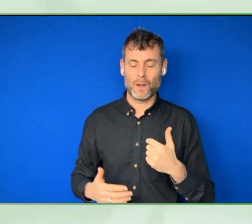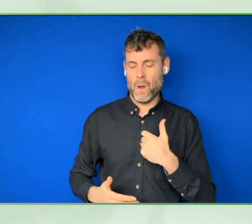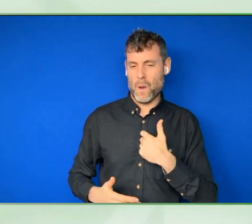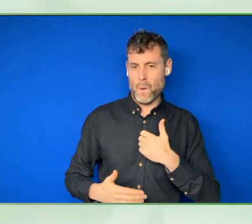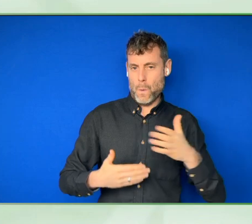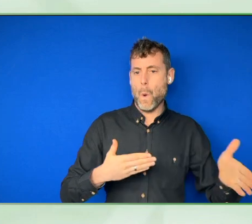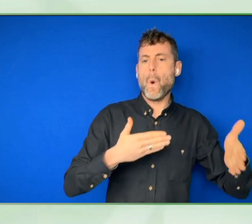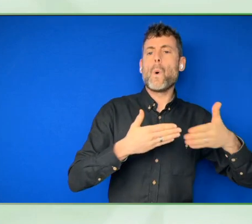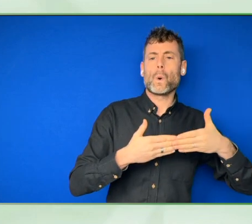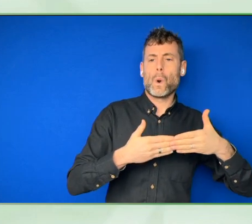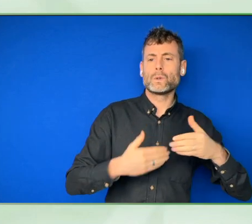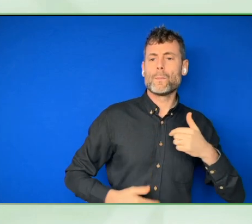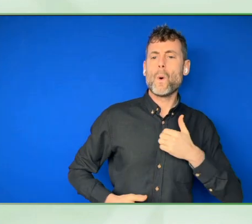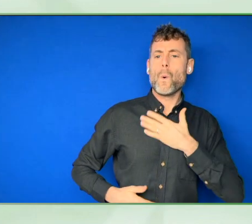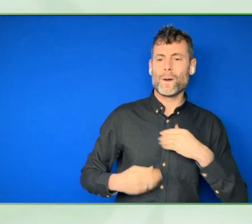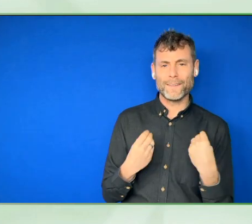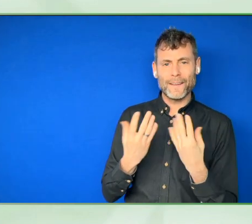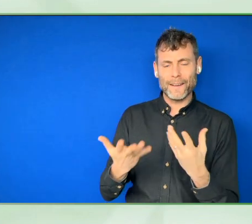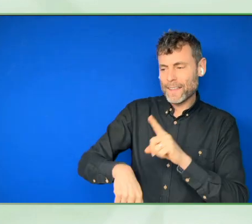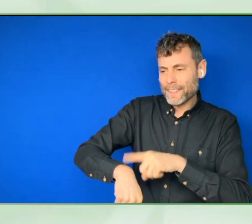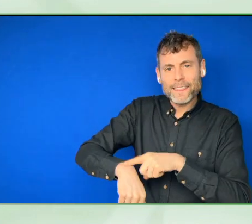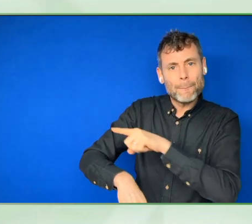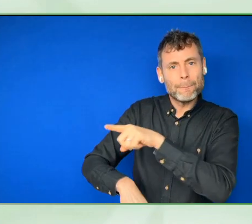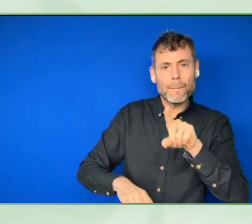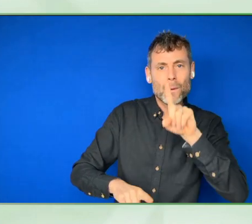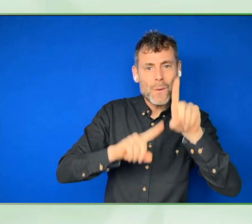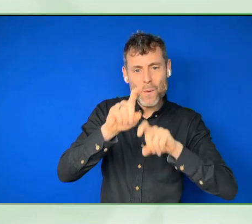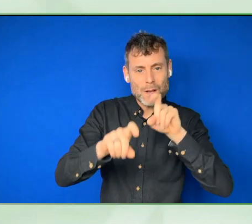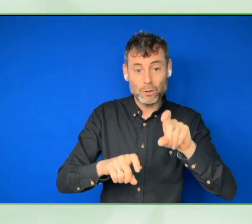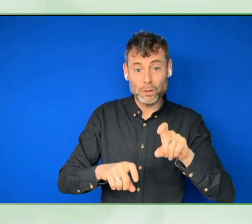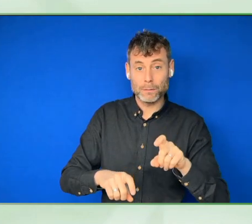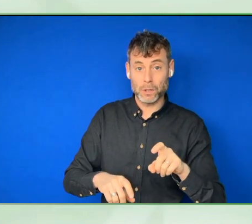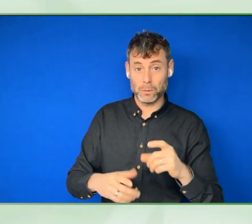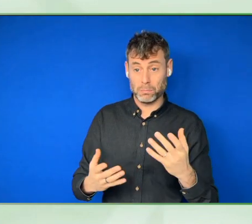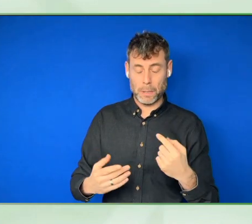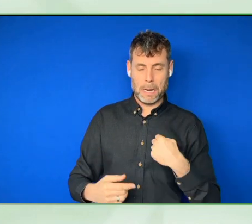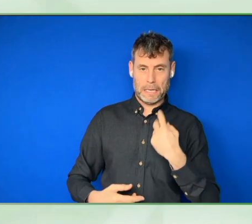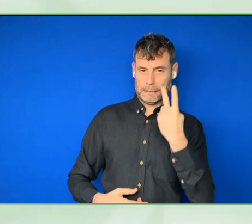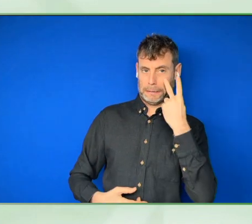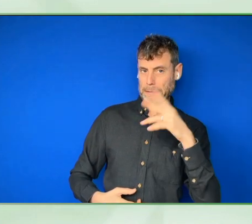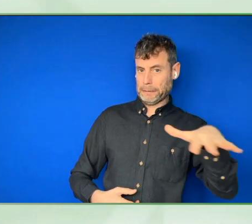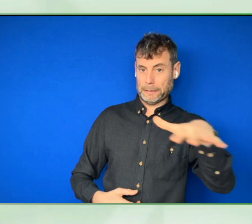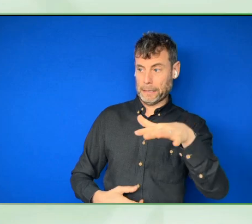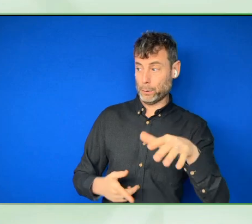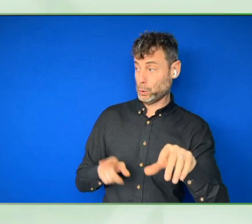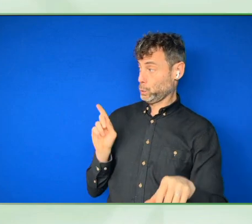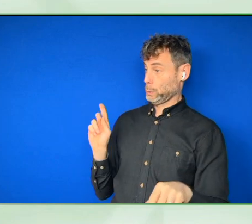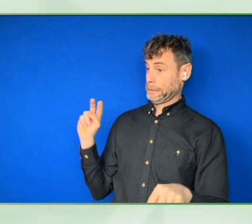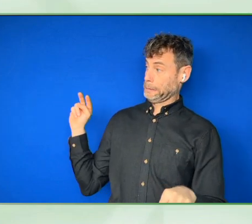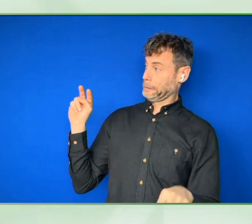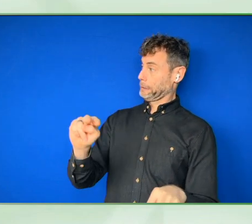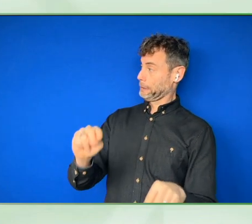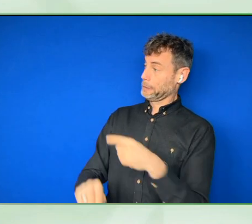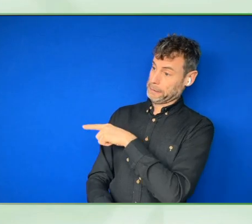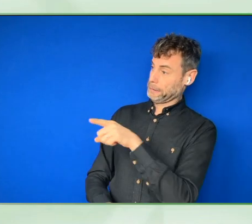So I think there is someone that you can see and I can't, available with a microphone. So if you have a question, please